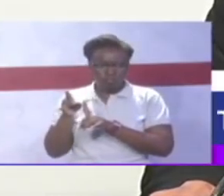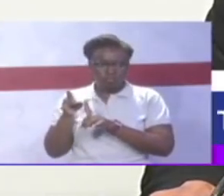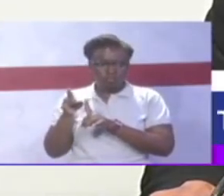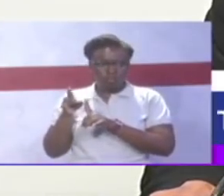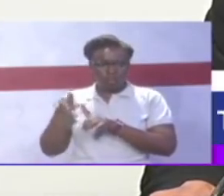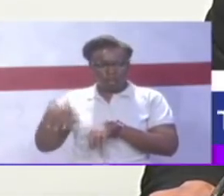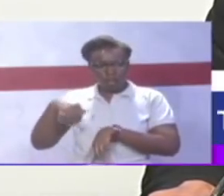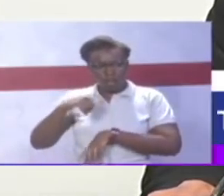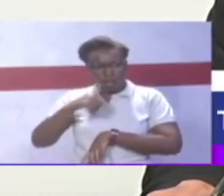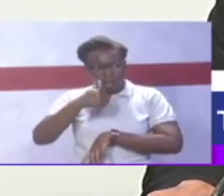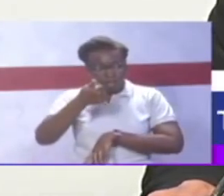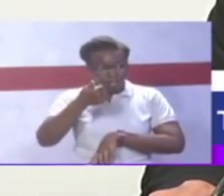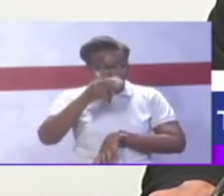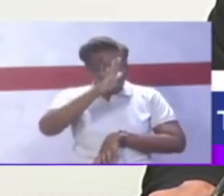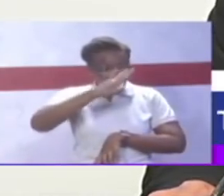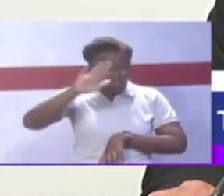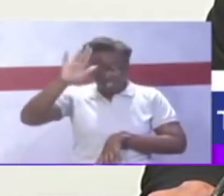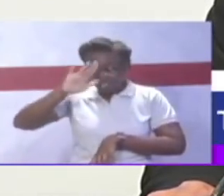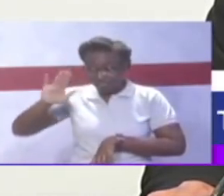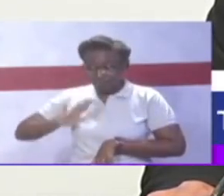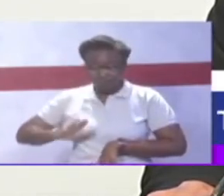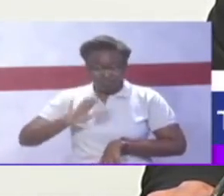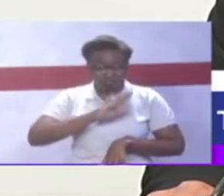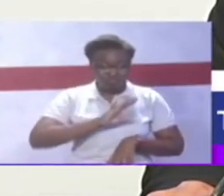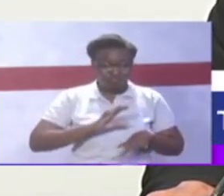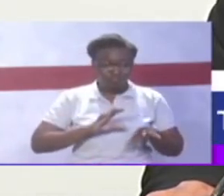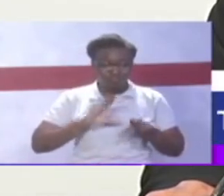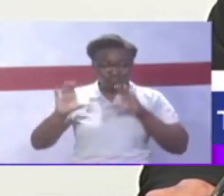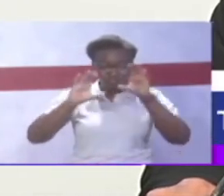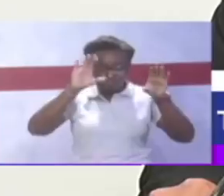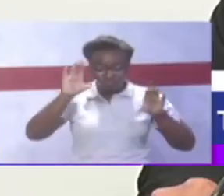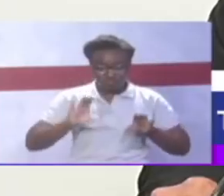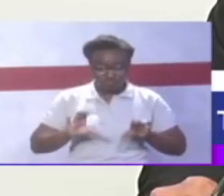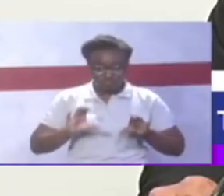believe, as well as and Victoria.